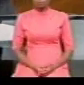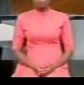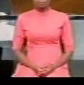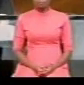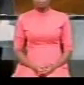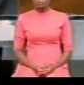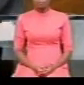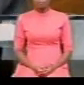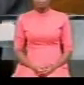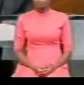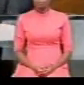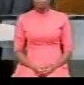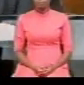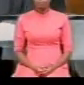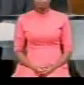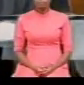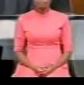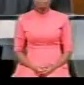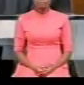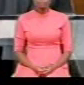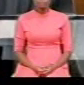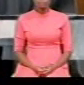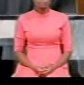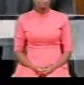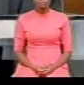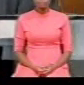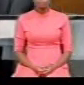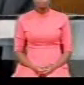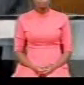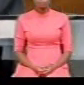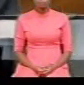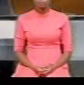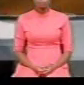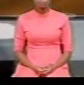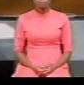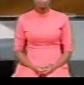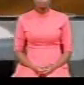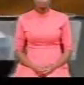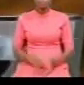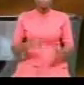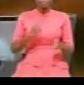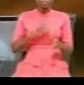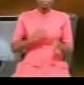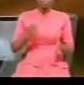2 Timothy chapter 4, verse 1. I